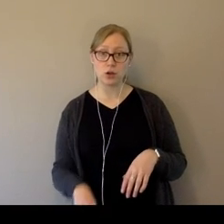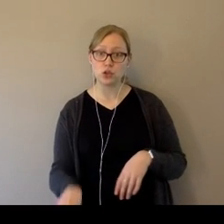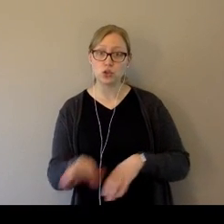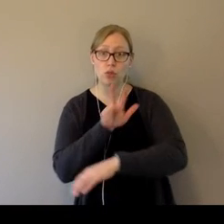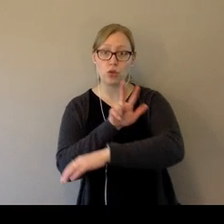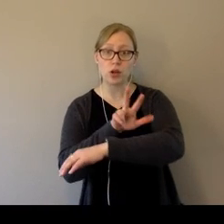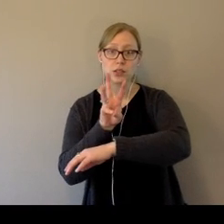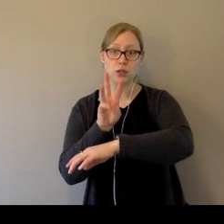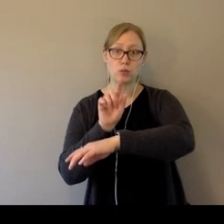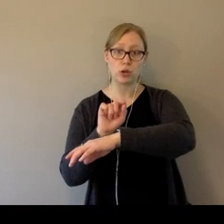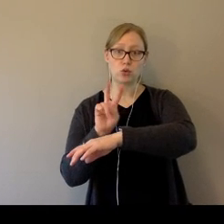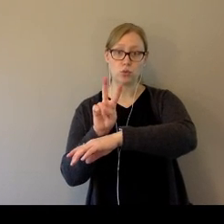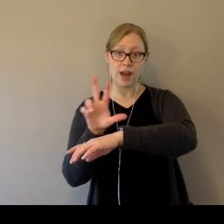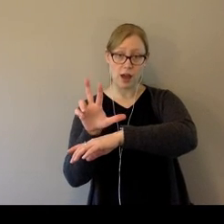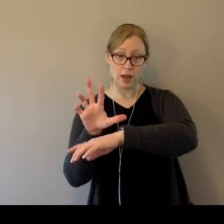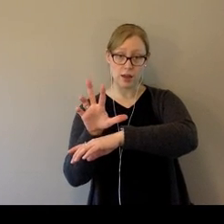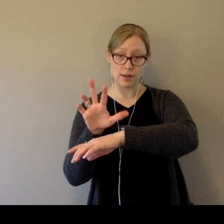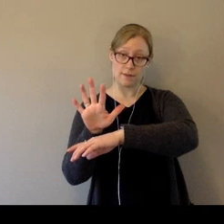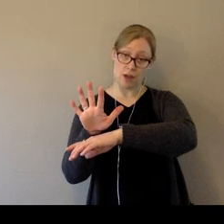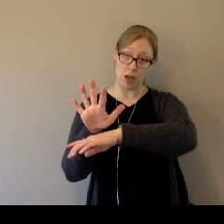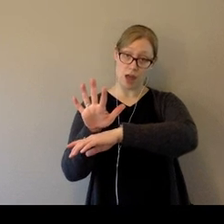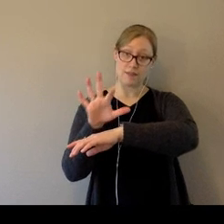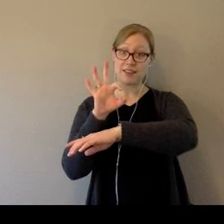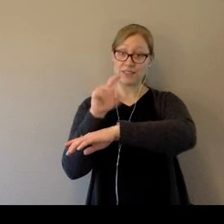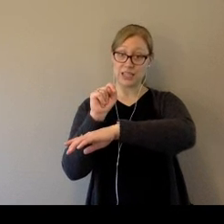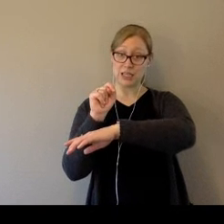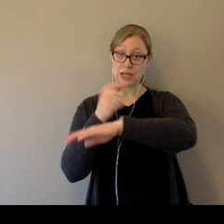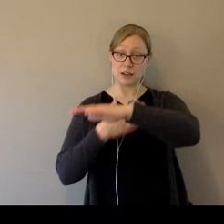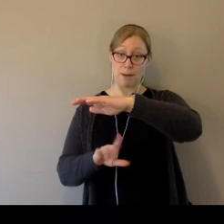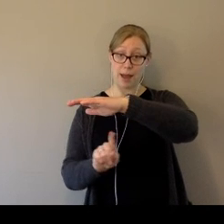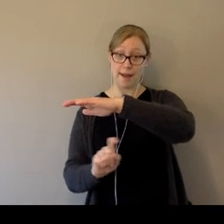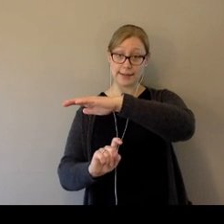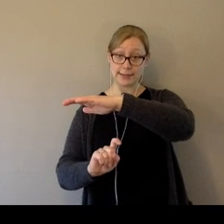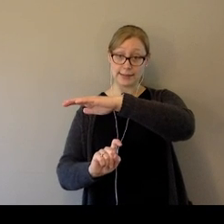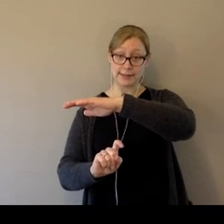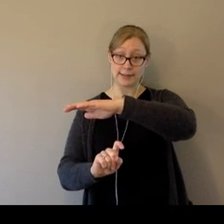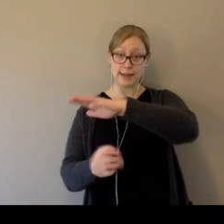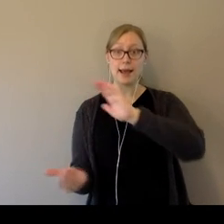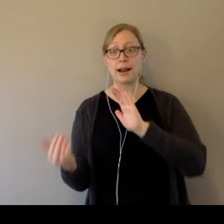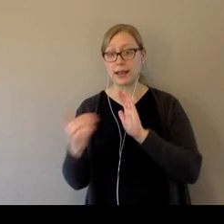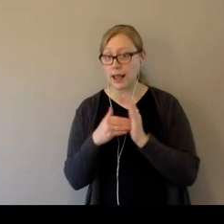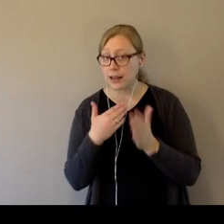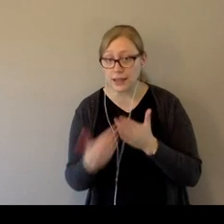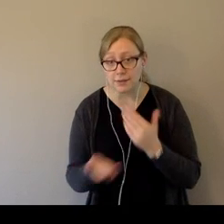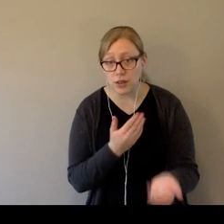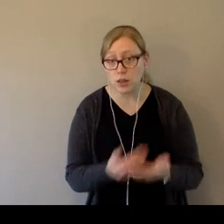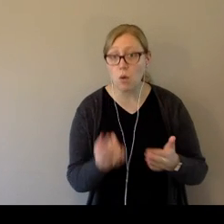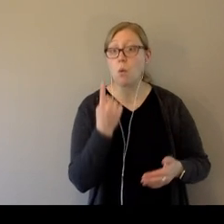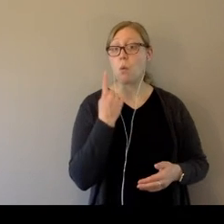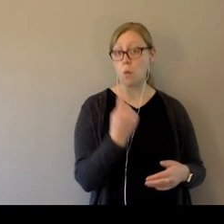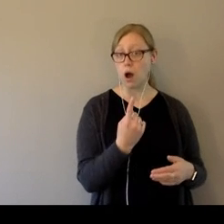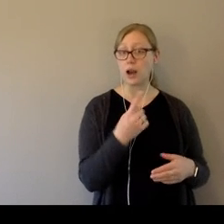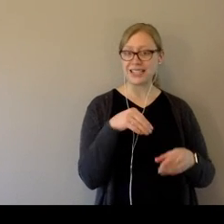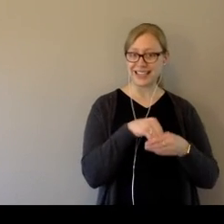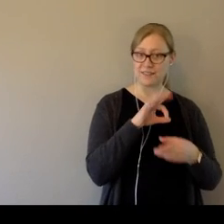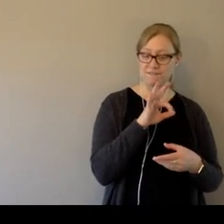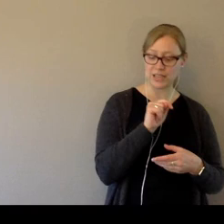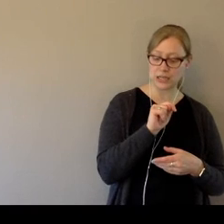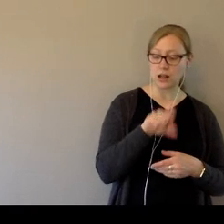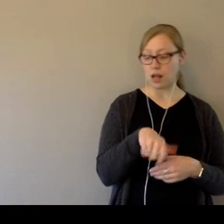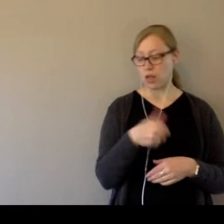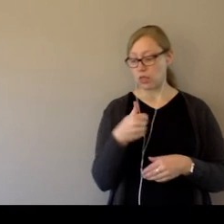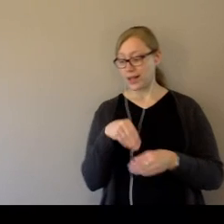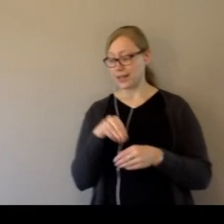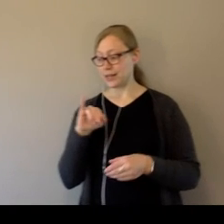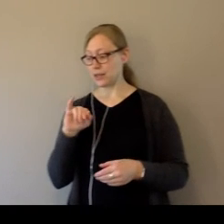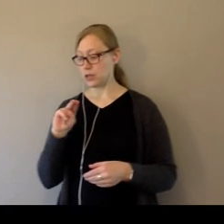36.25 feet divided by x. And again, even though one figure is in feet and the other is in inches, it's